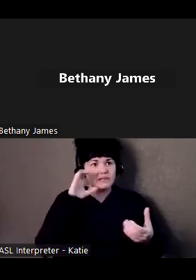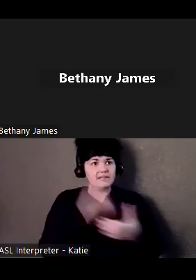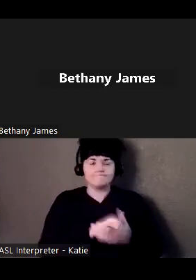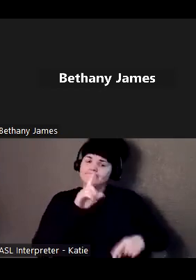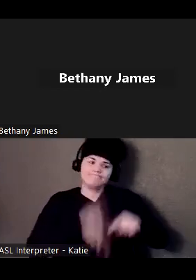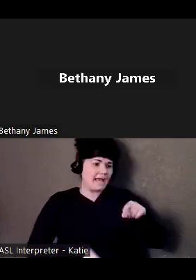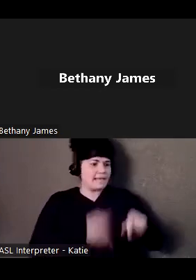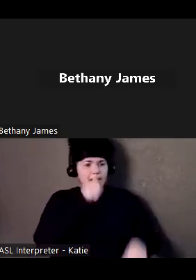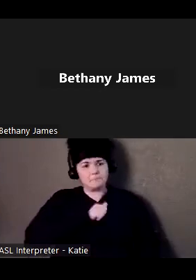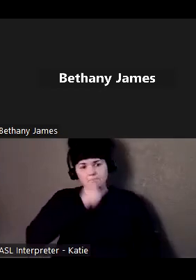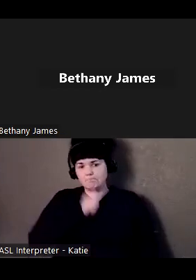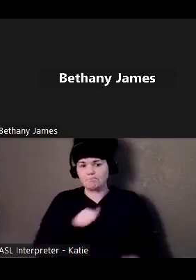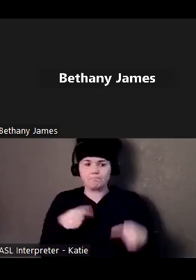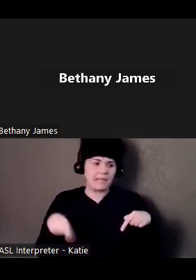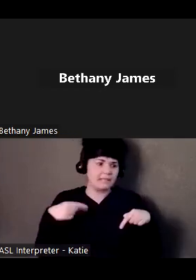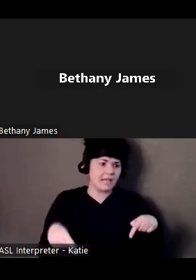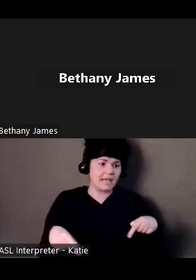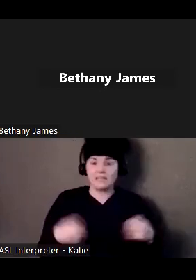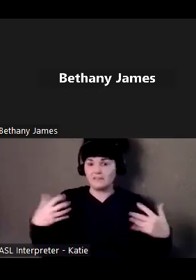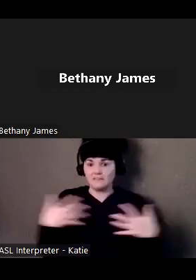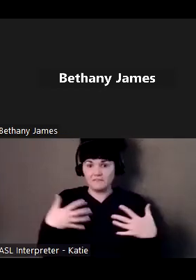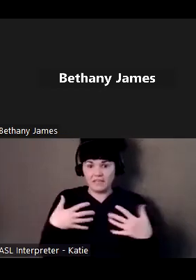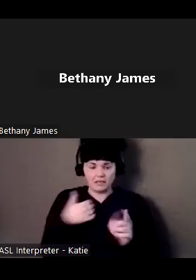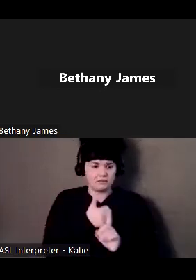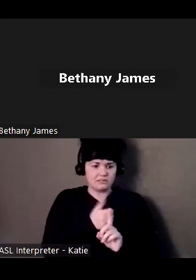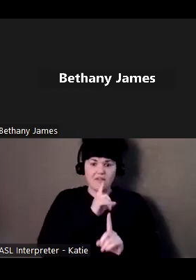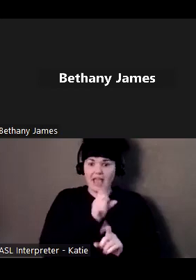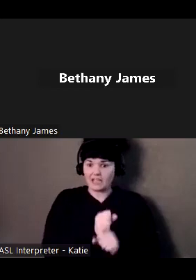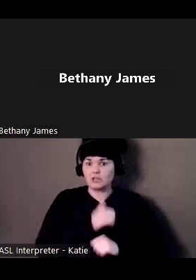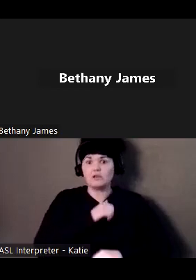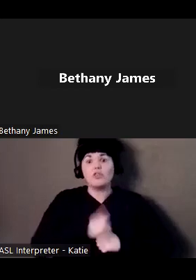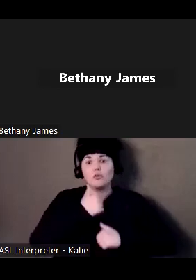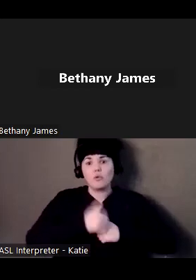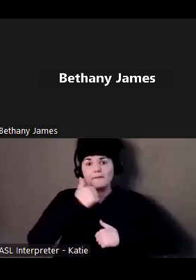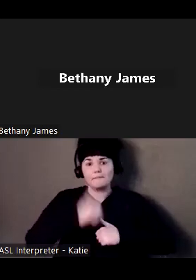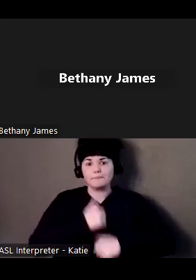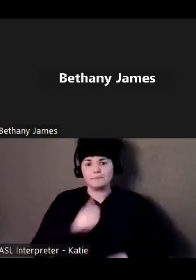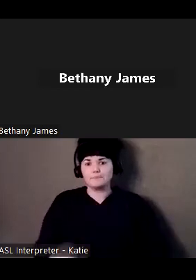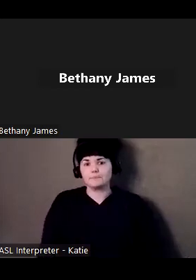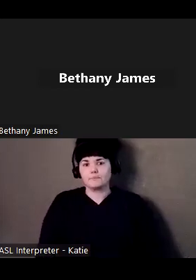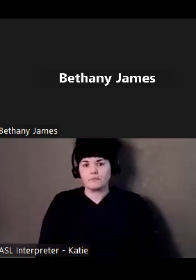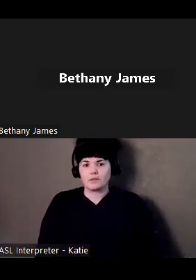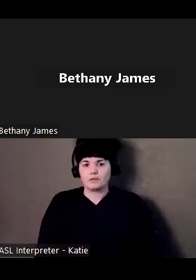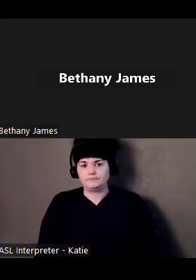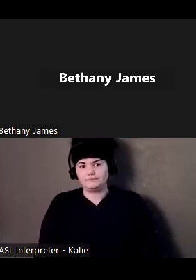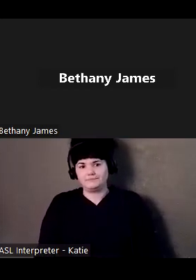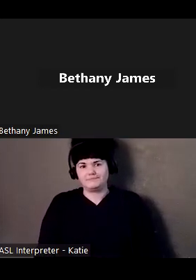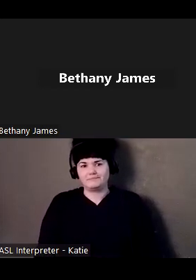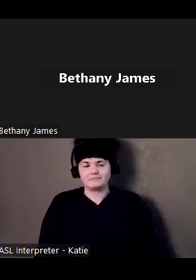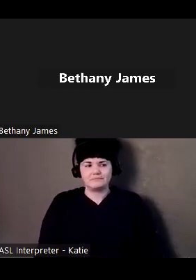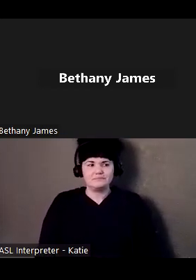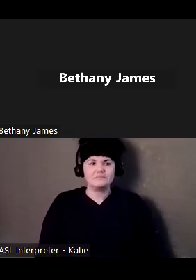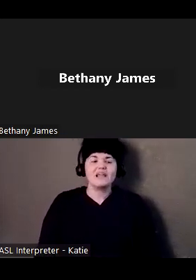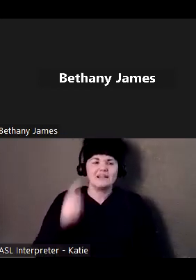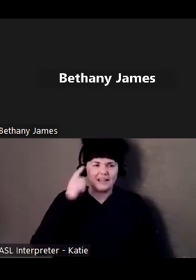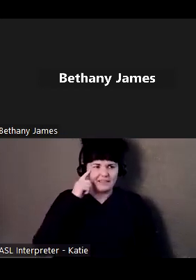anxiety or that the fear itself is actually threatening. And that's something that I think persists even in